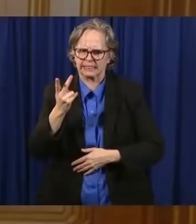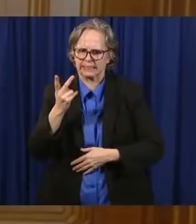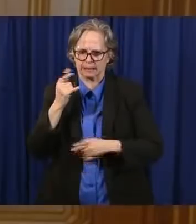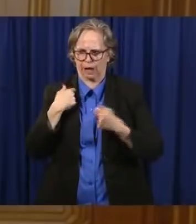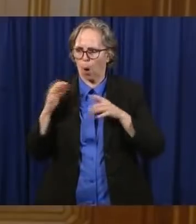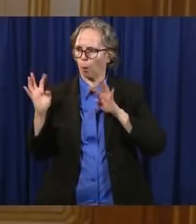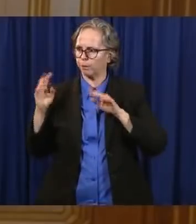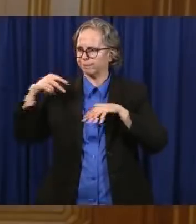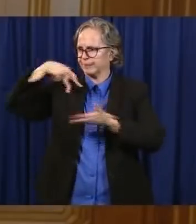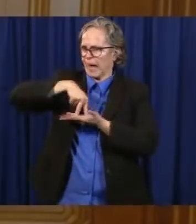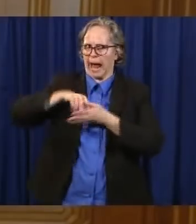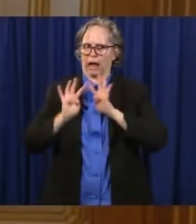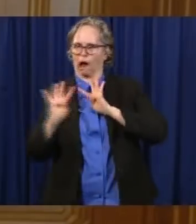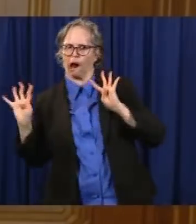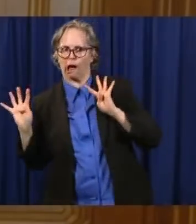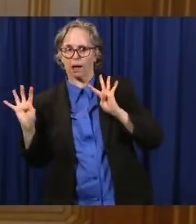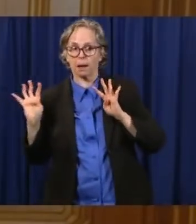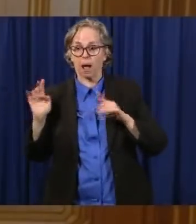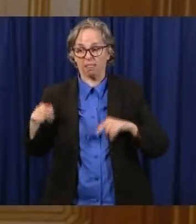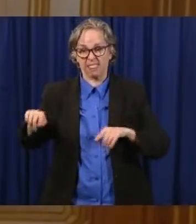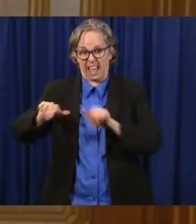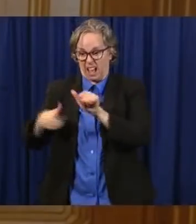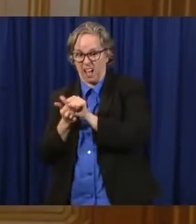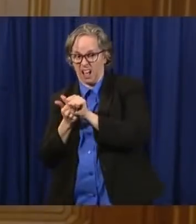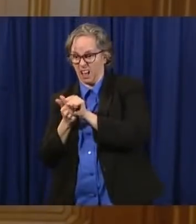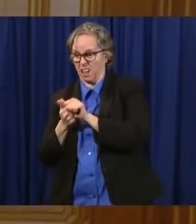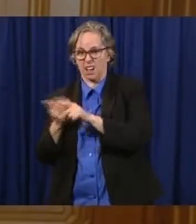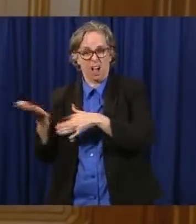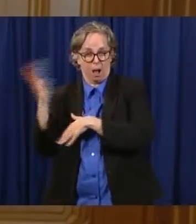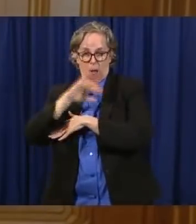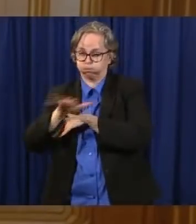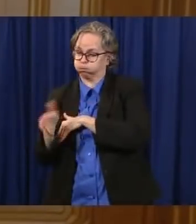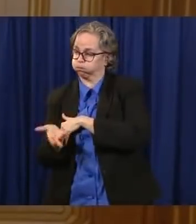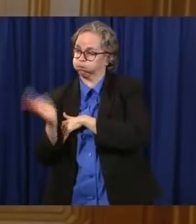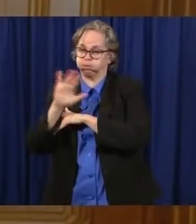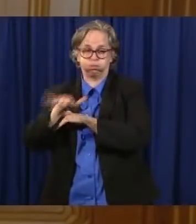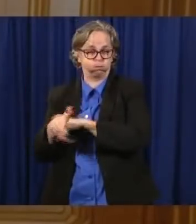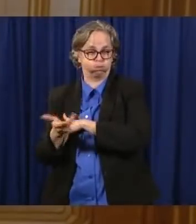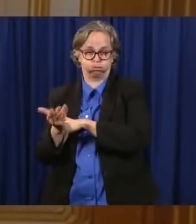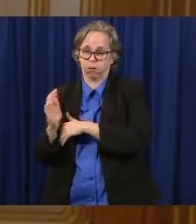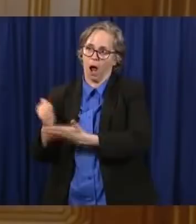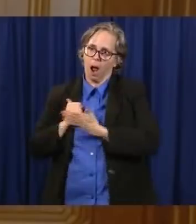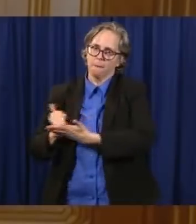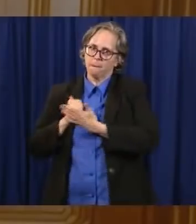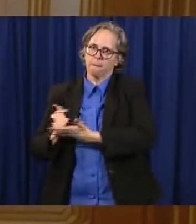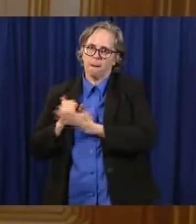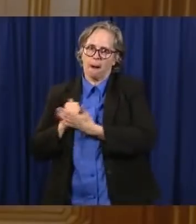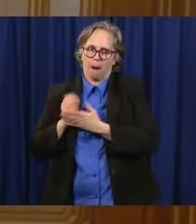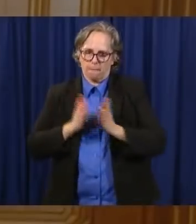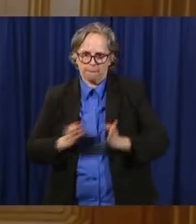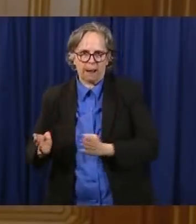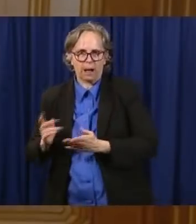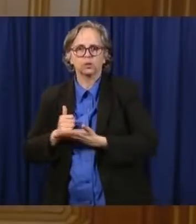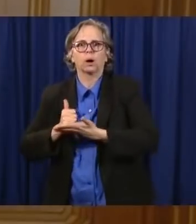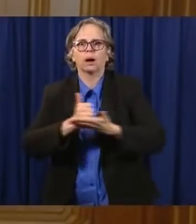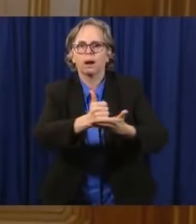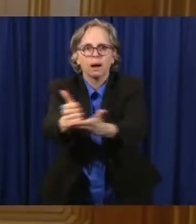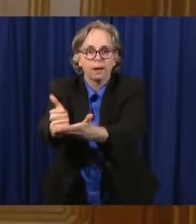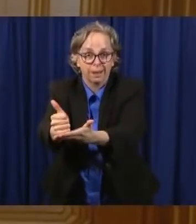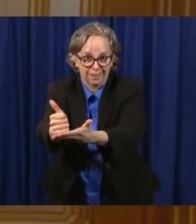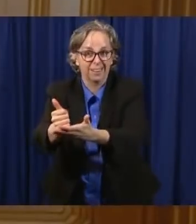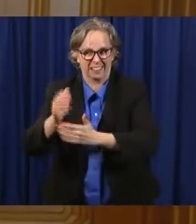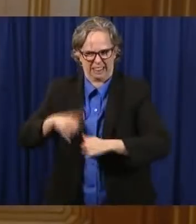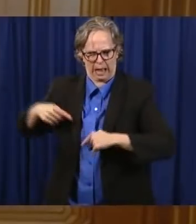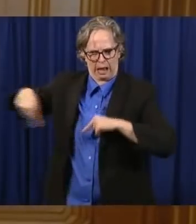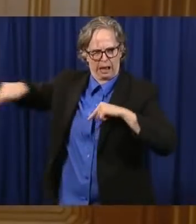who work literally day and night to help us to get this right.